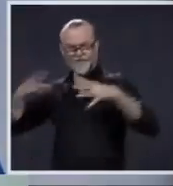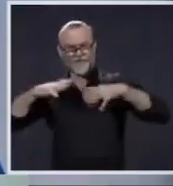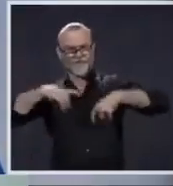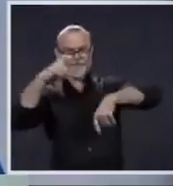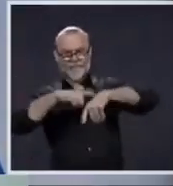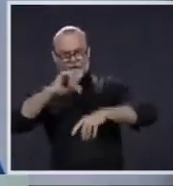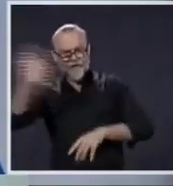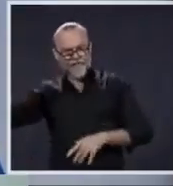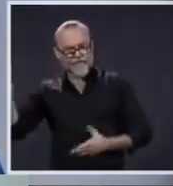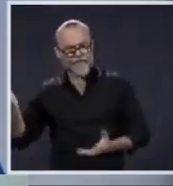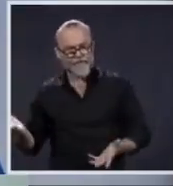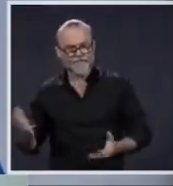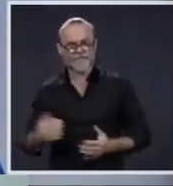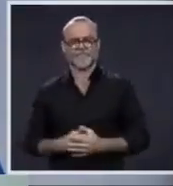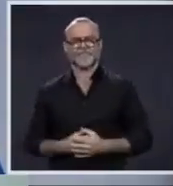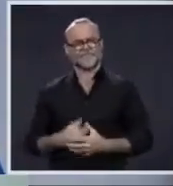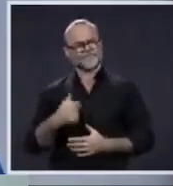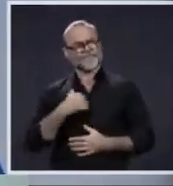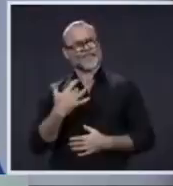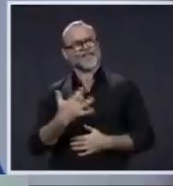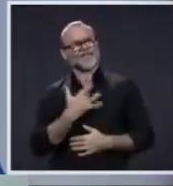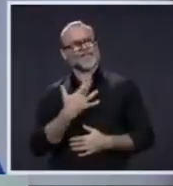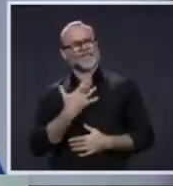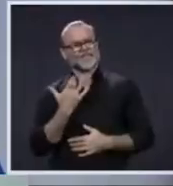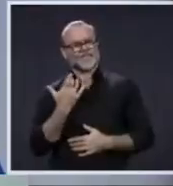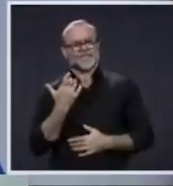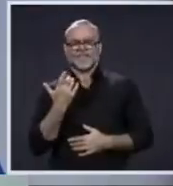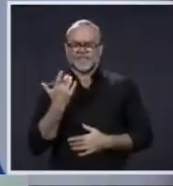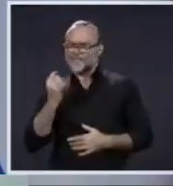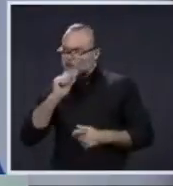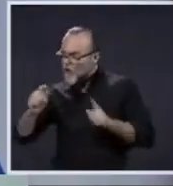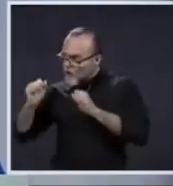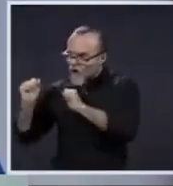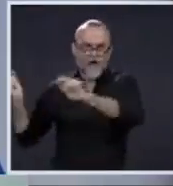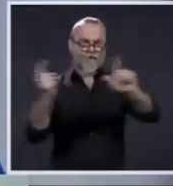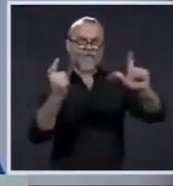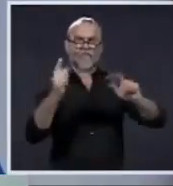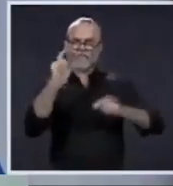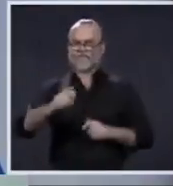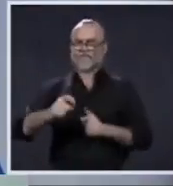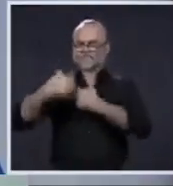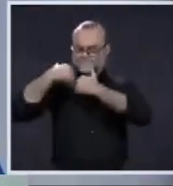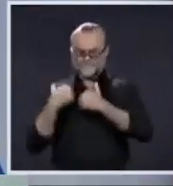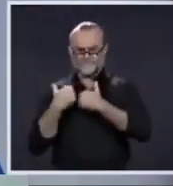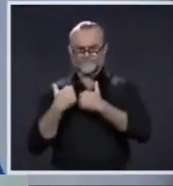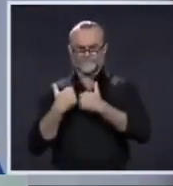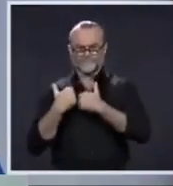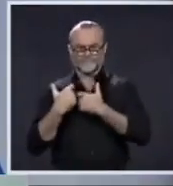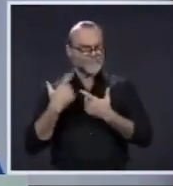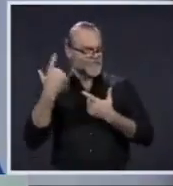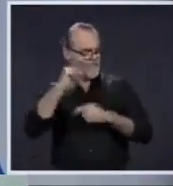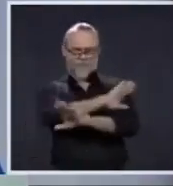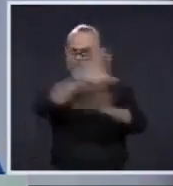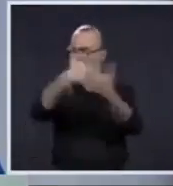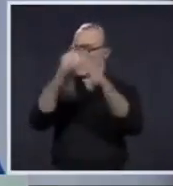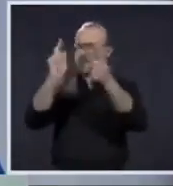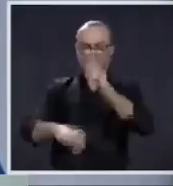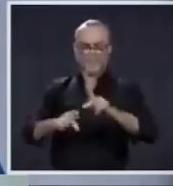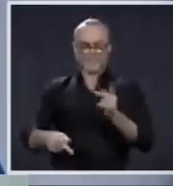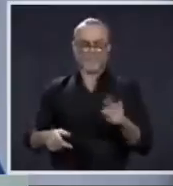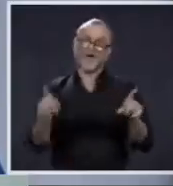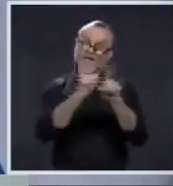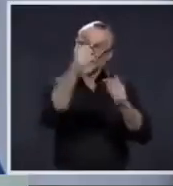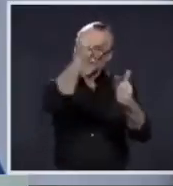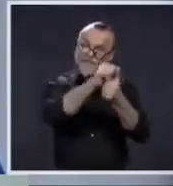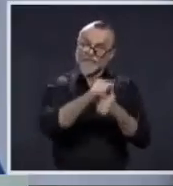to our responsibility, even to not fight, not be aggressive, but say, please, could